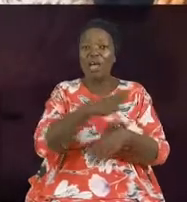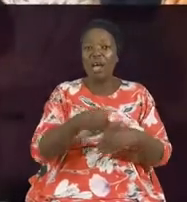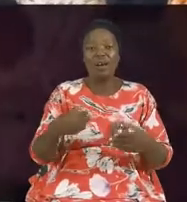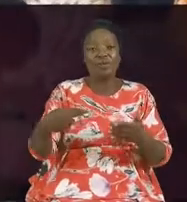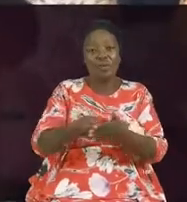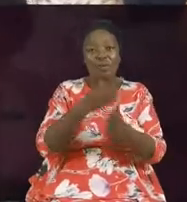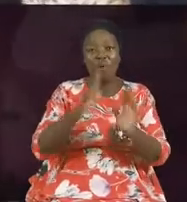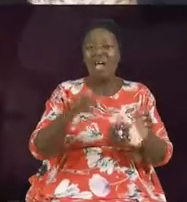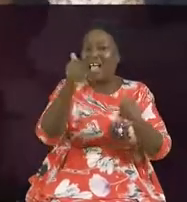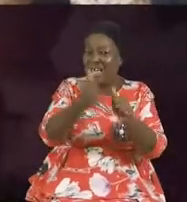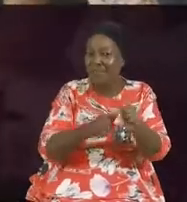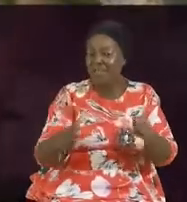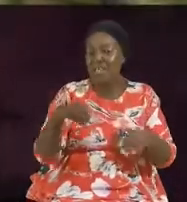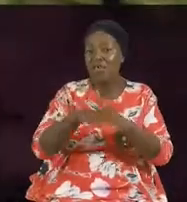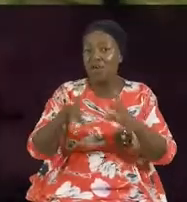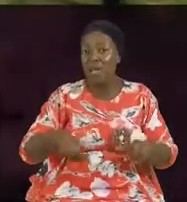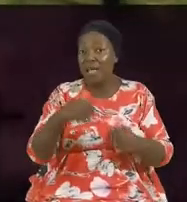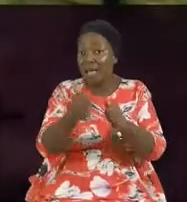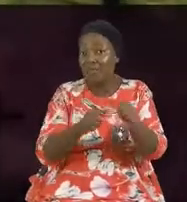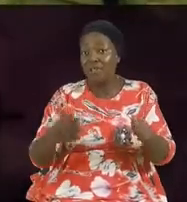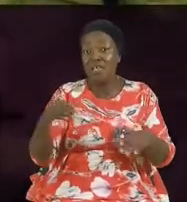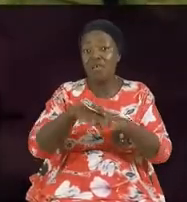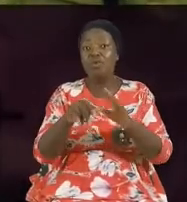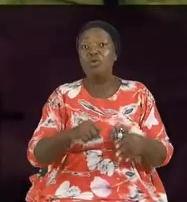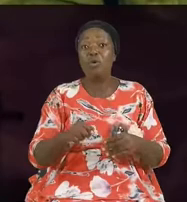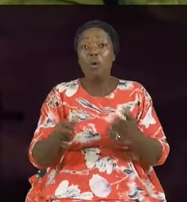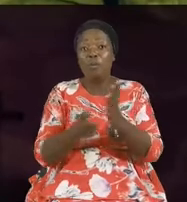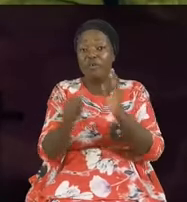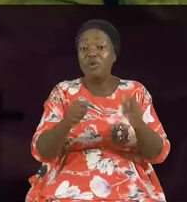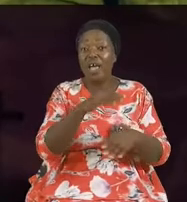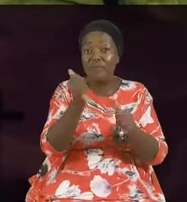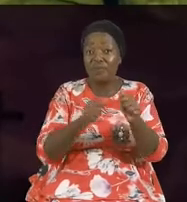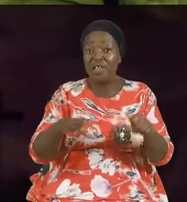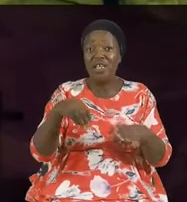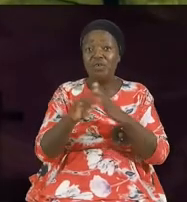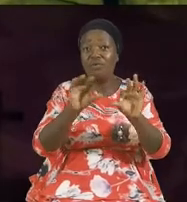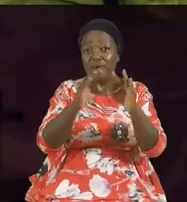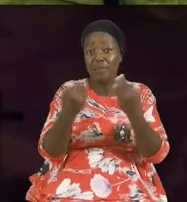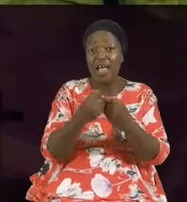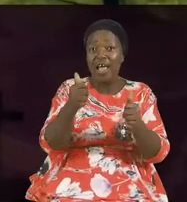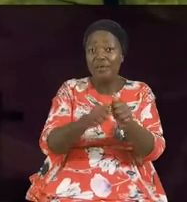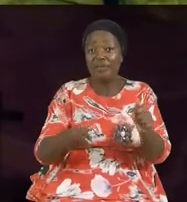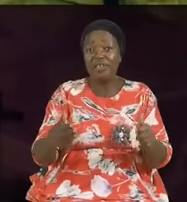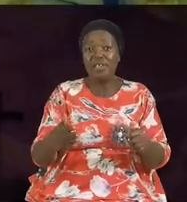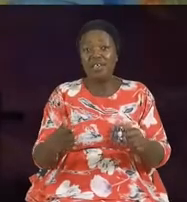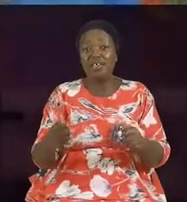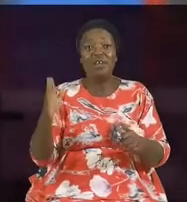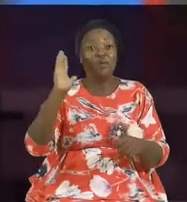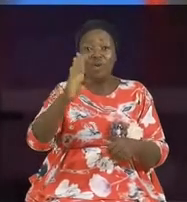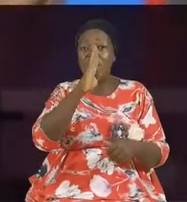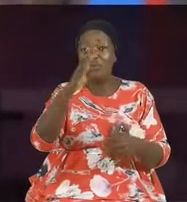recover. Recovery and renewal. Everything in your life, everything in your